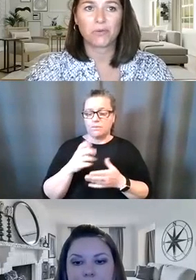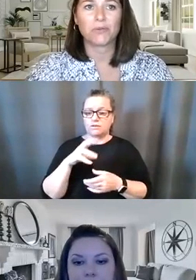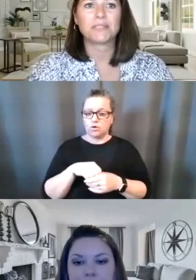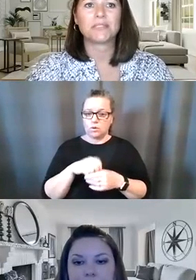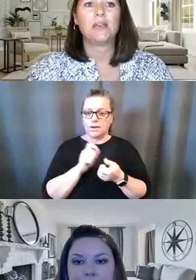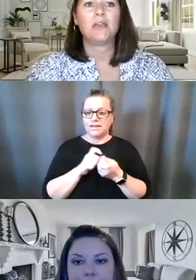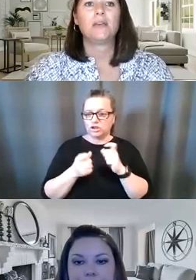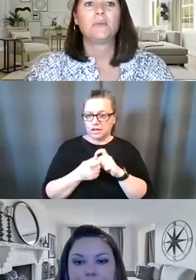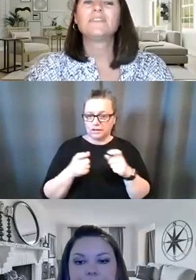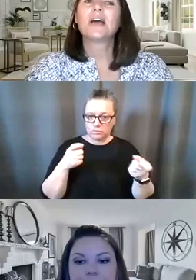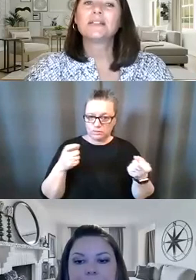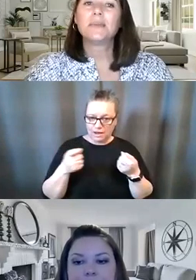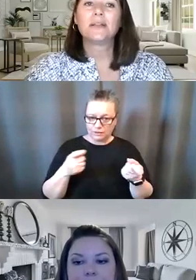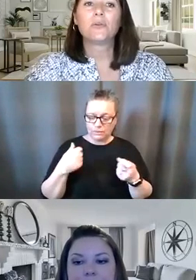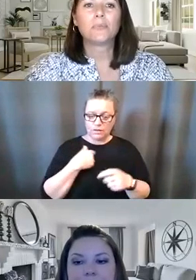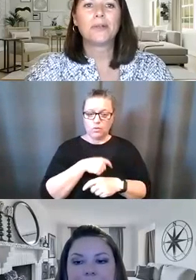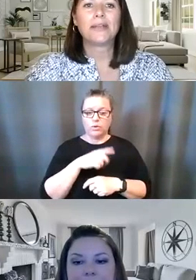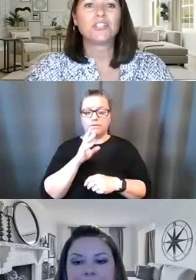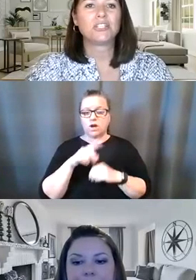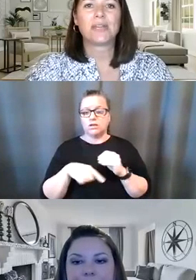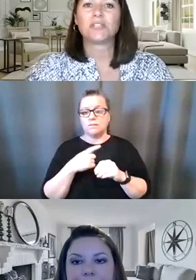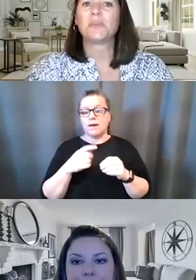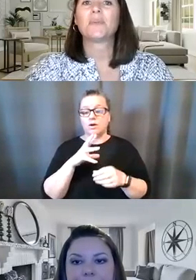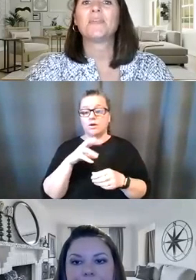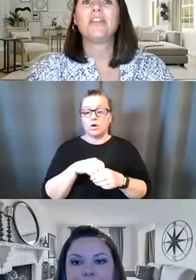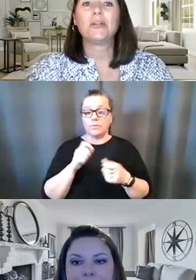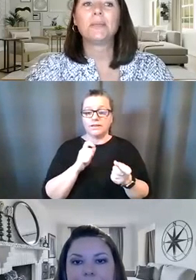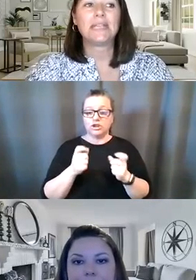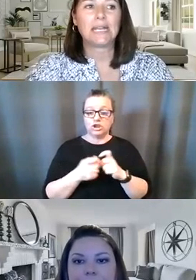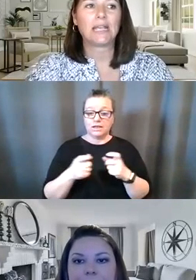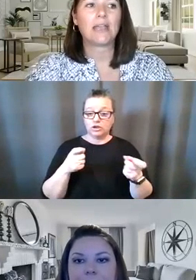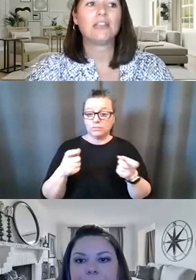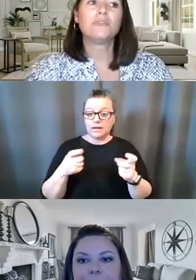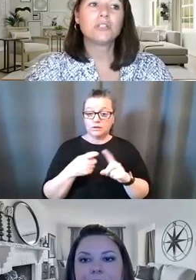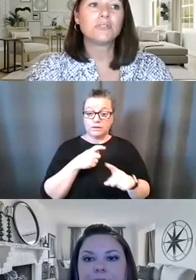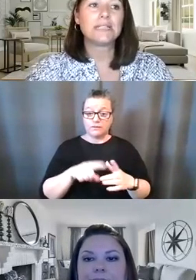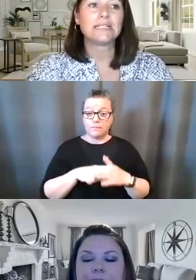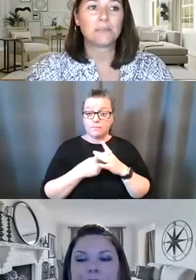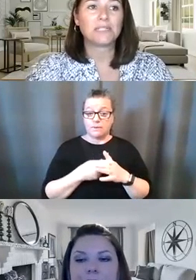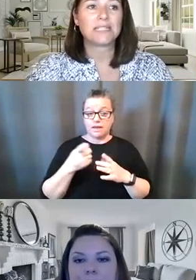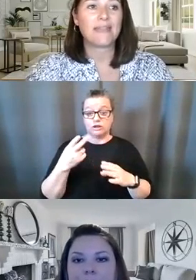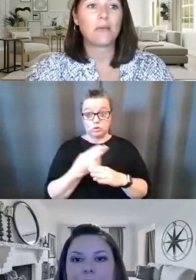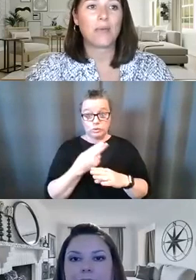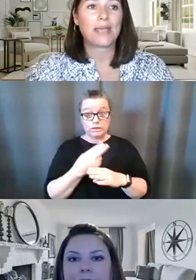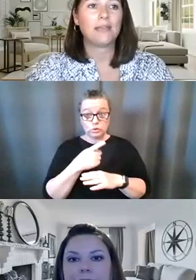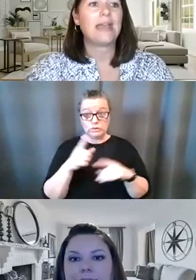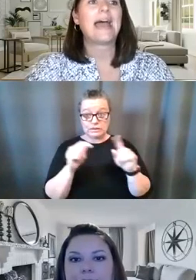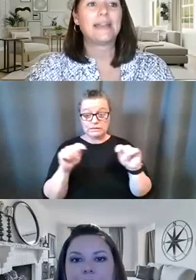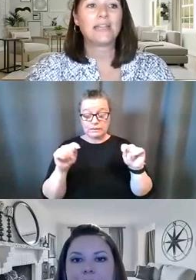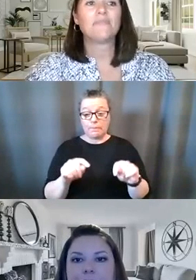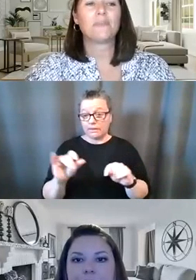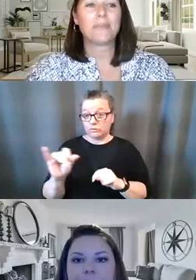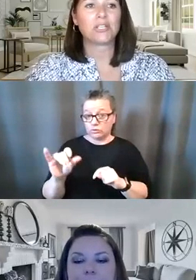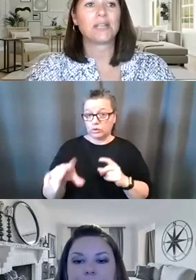work groups. We've talked about incorporating change management from the very beginning, and you could use these templates in that way,